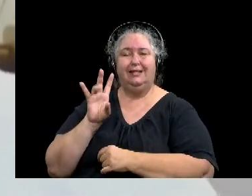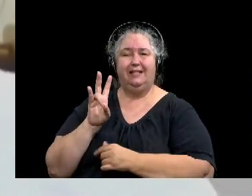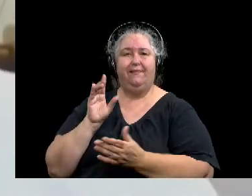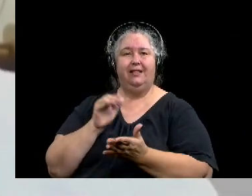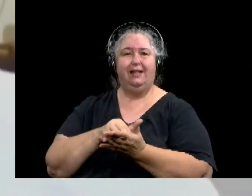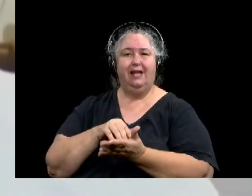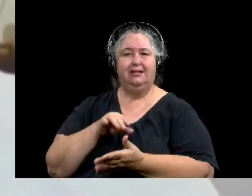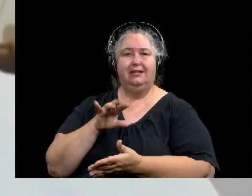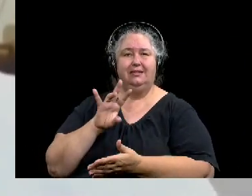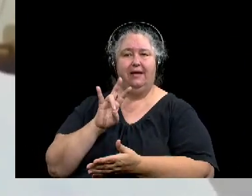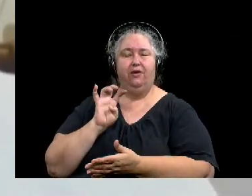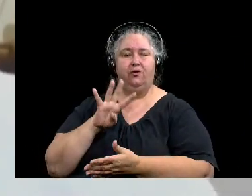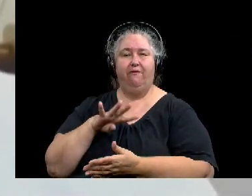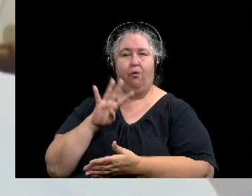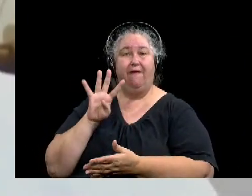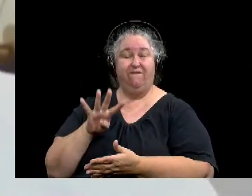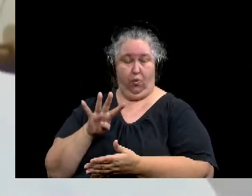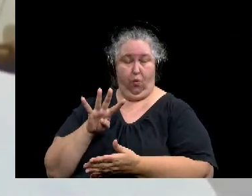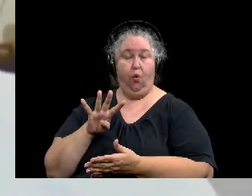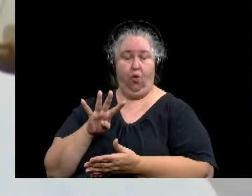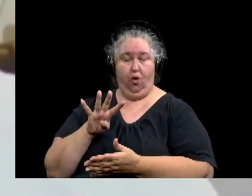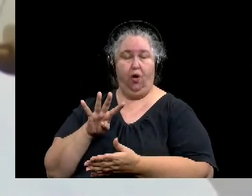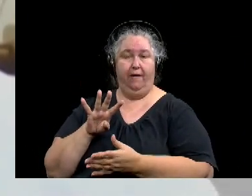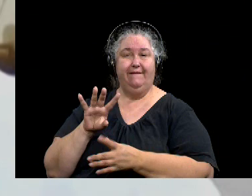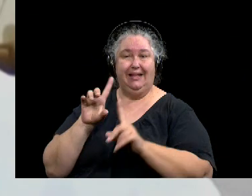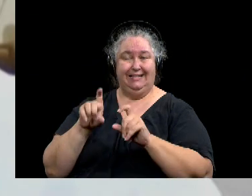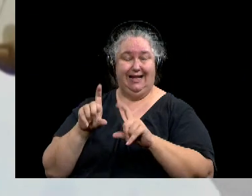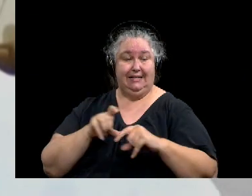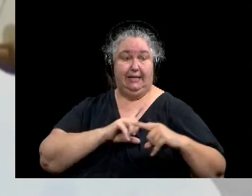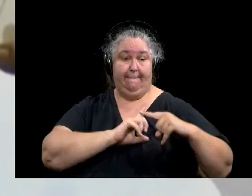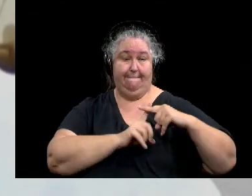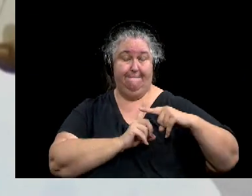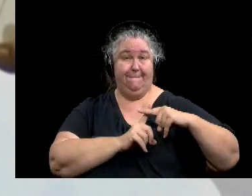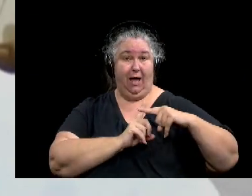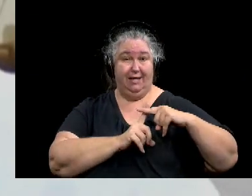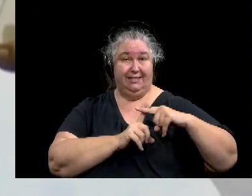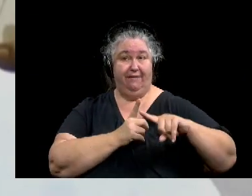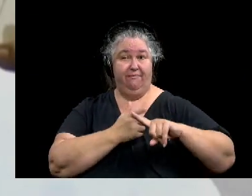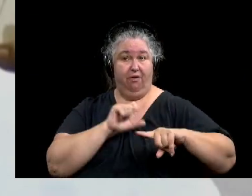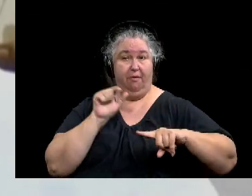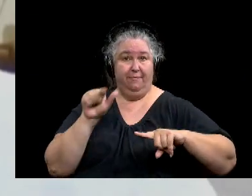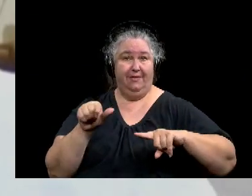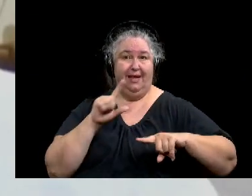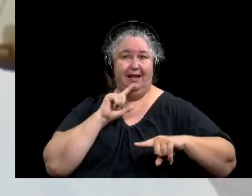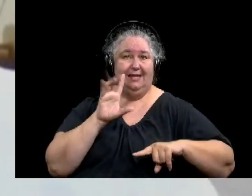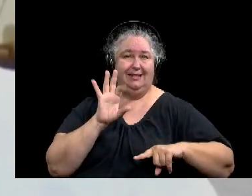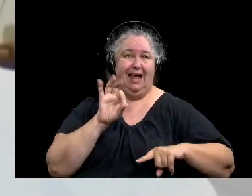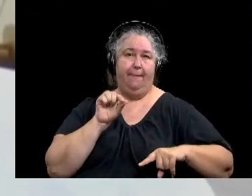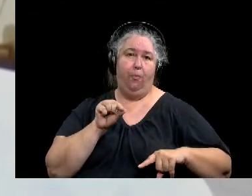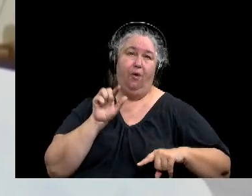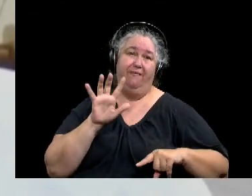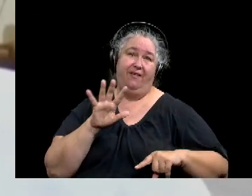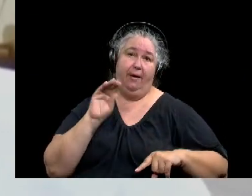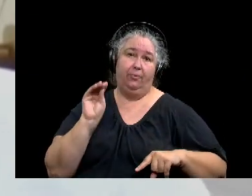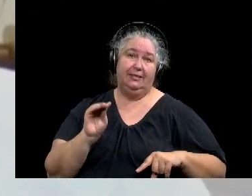27,744 performed. The positivity rate among the surge testing is